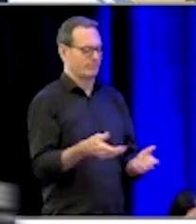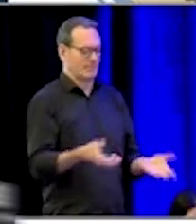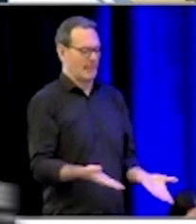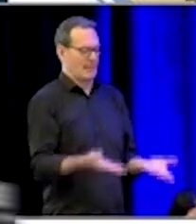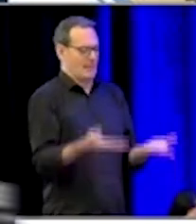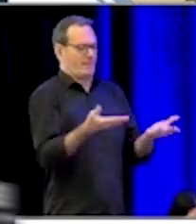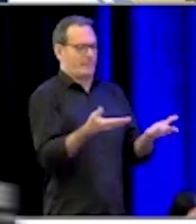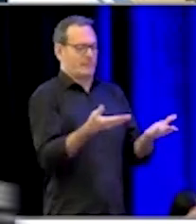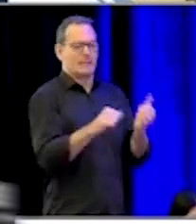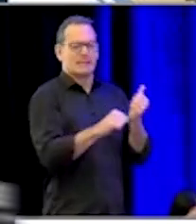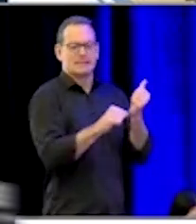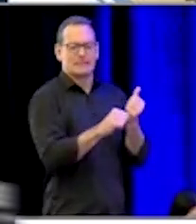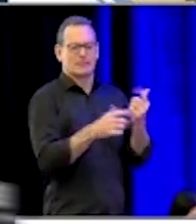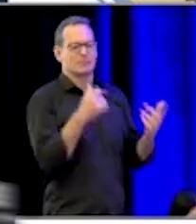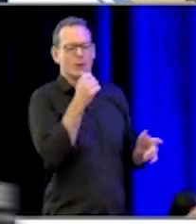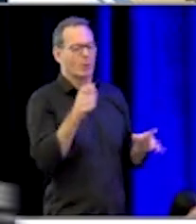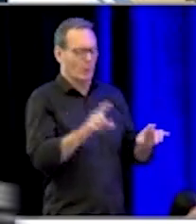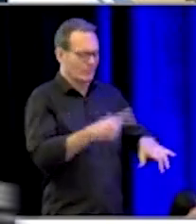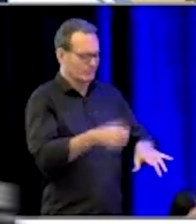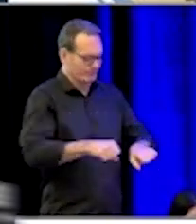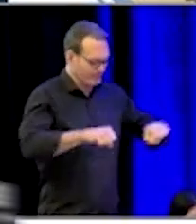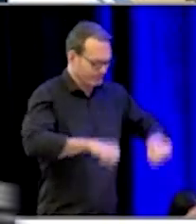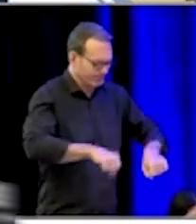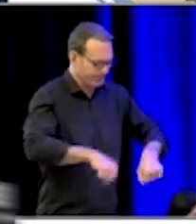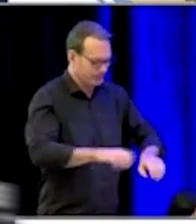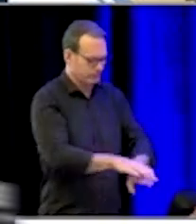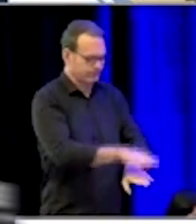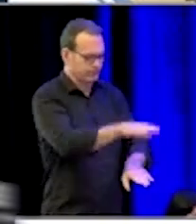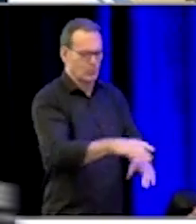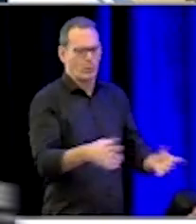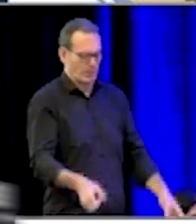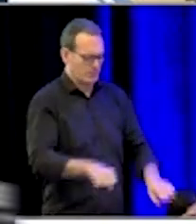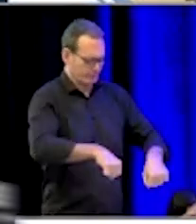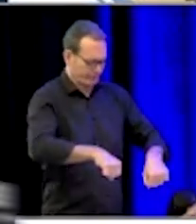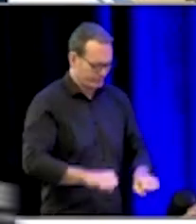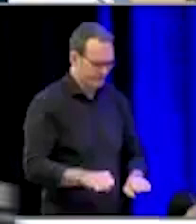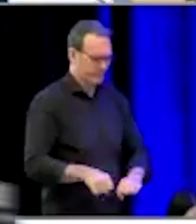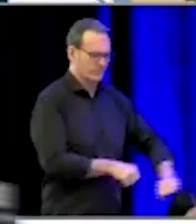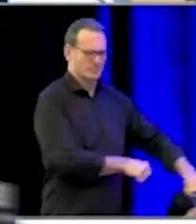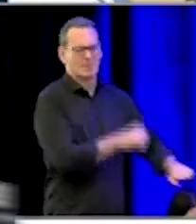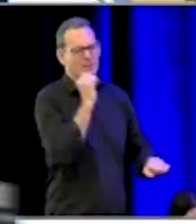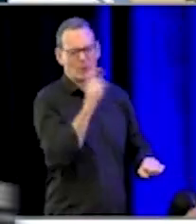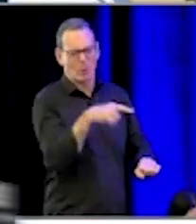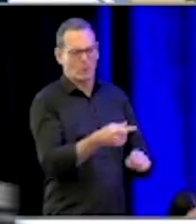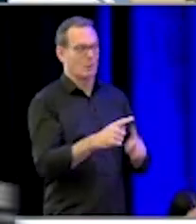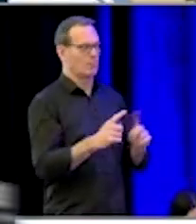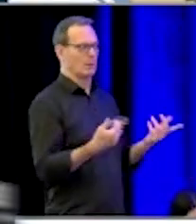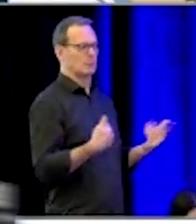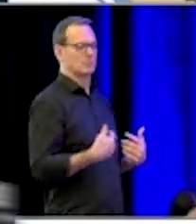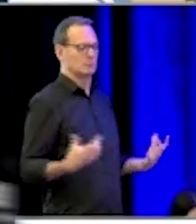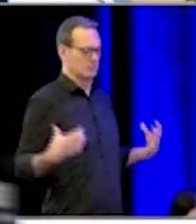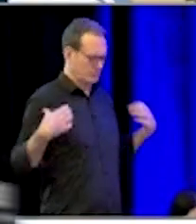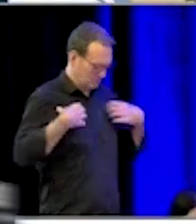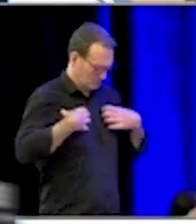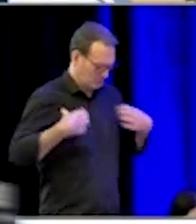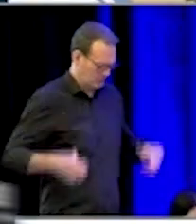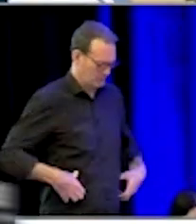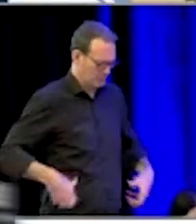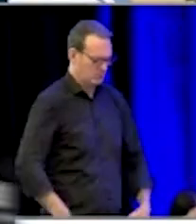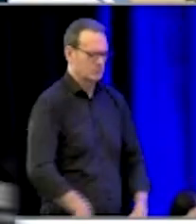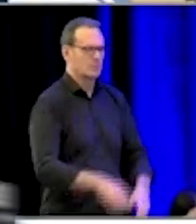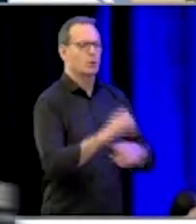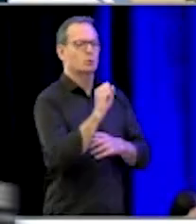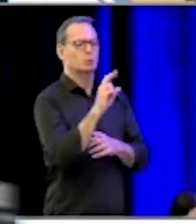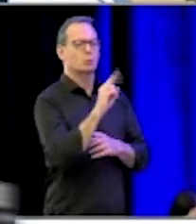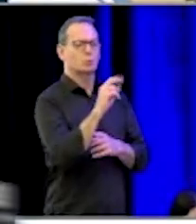And I'm not just talking dollies to help us move things, which that's definitely one as well, but things such as exosuits. And I